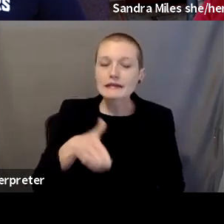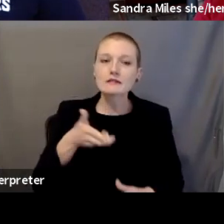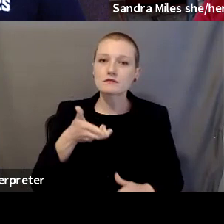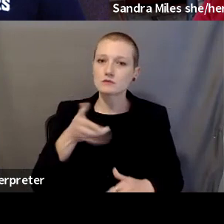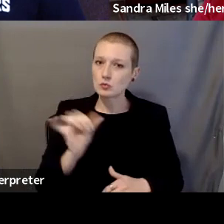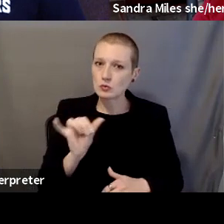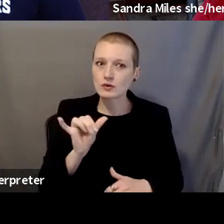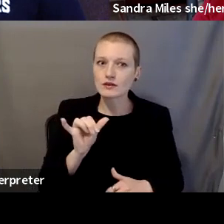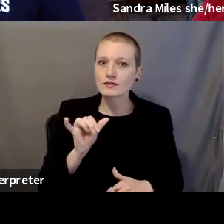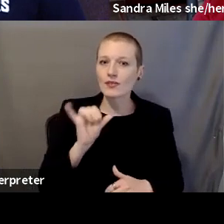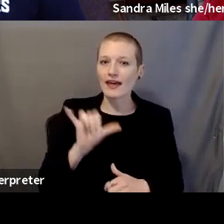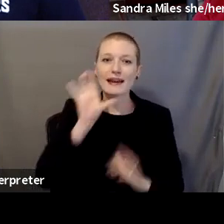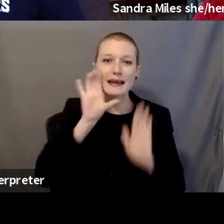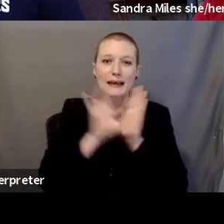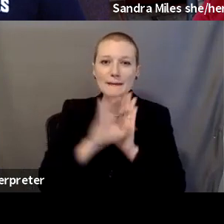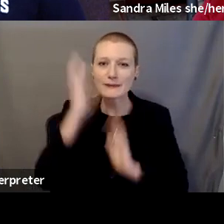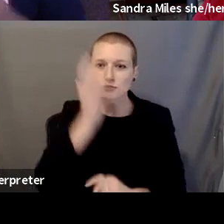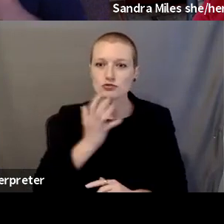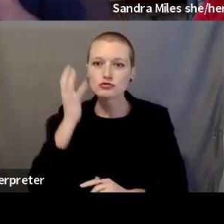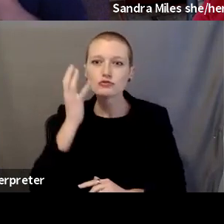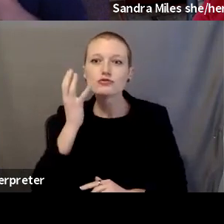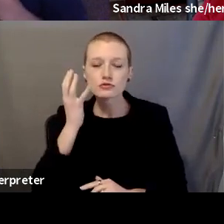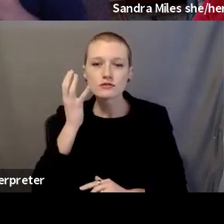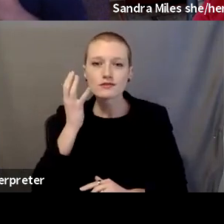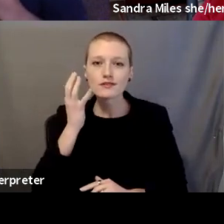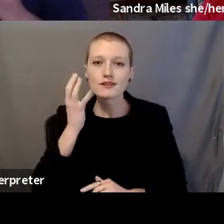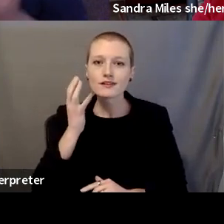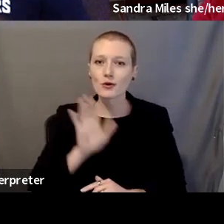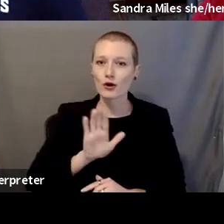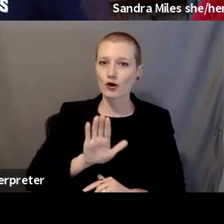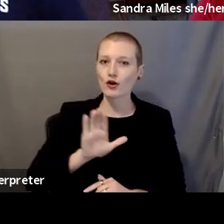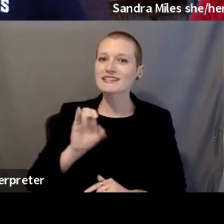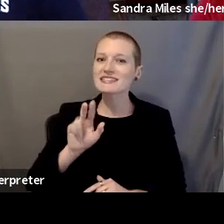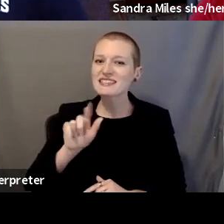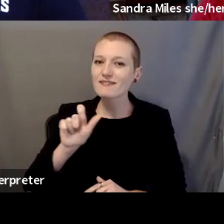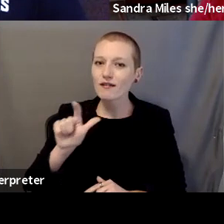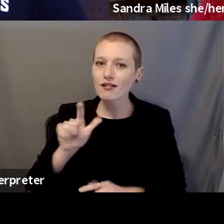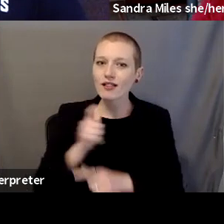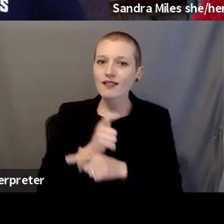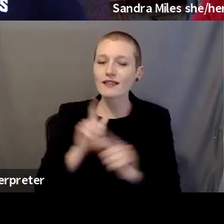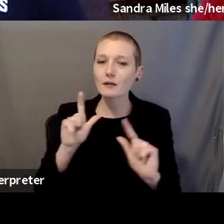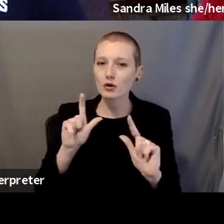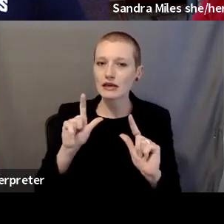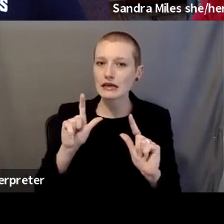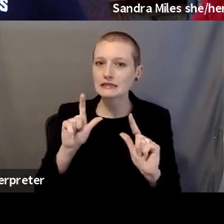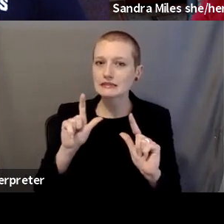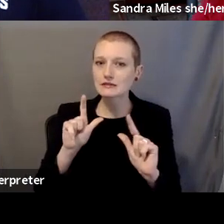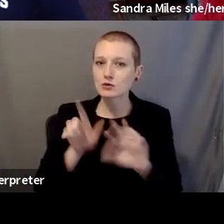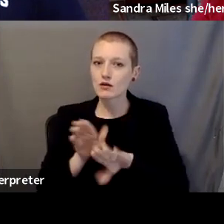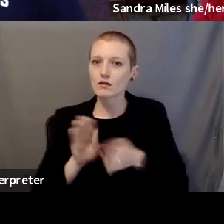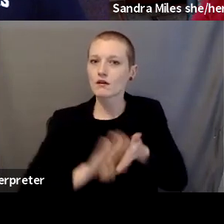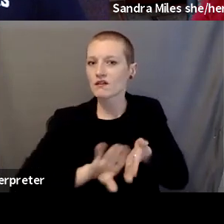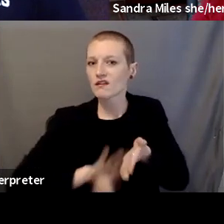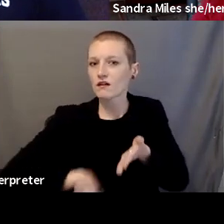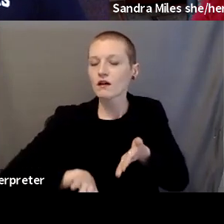that somebody's civil liberties were put aside because they were worried about the image. So then you had Rosa Parks,